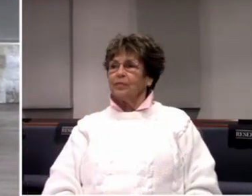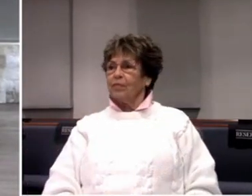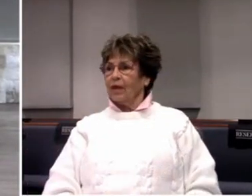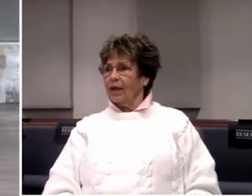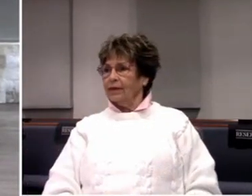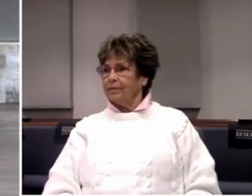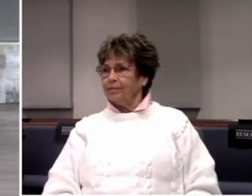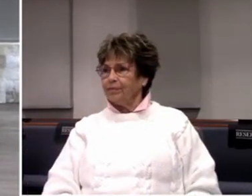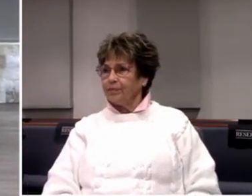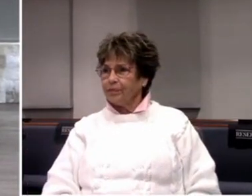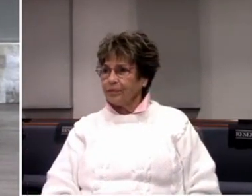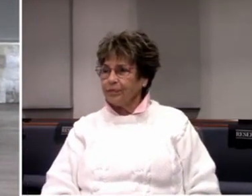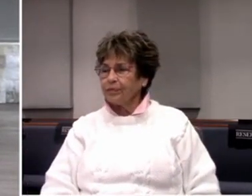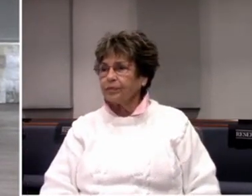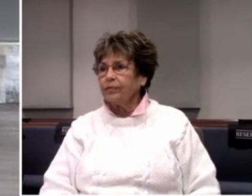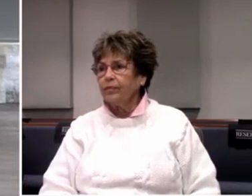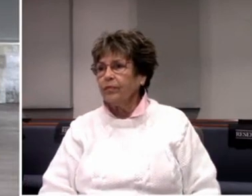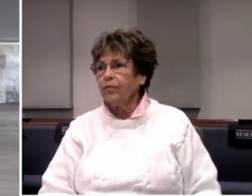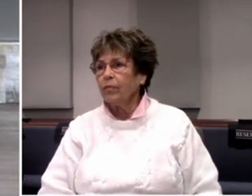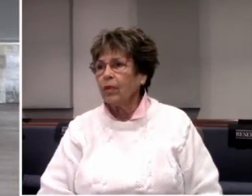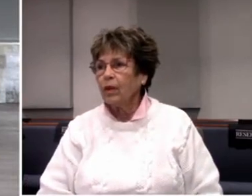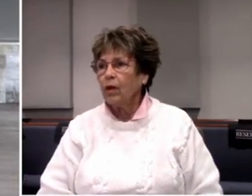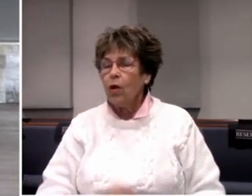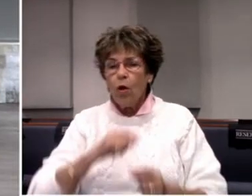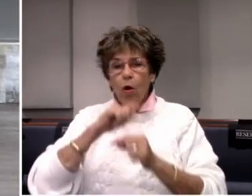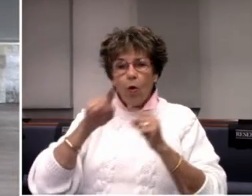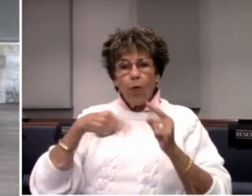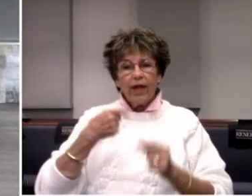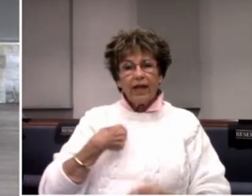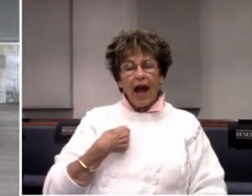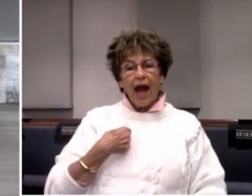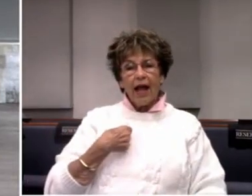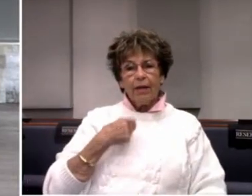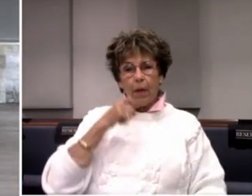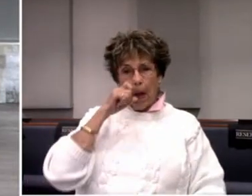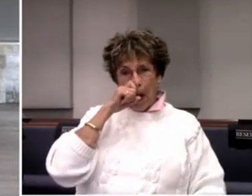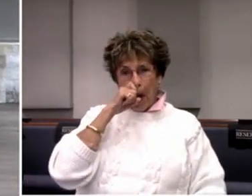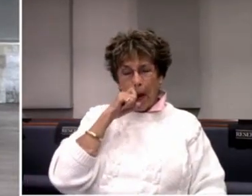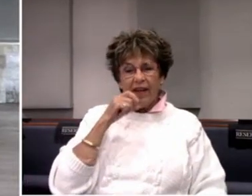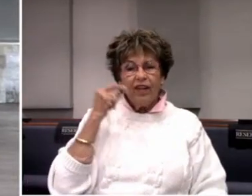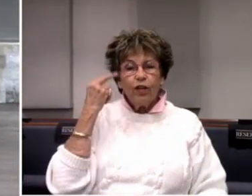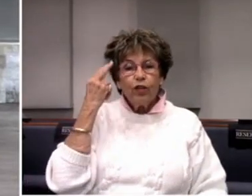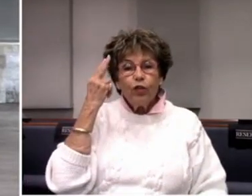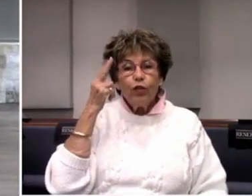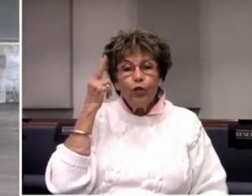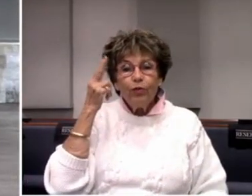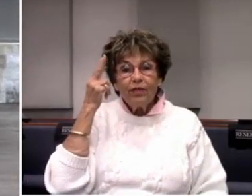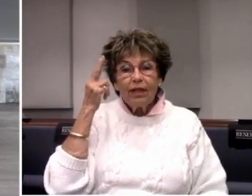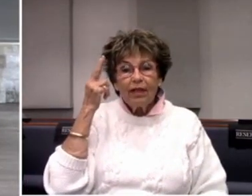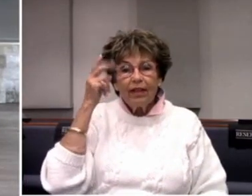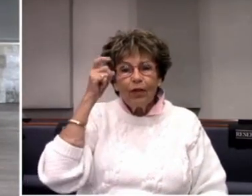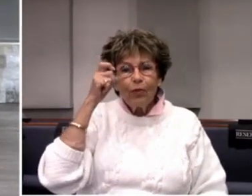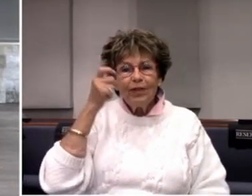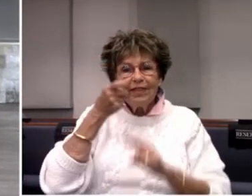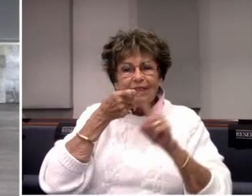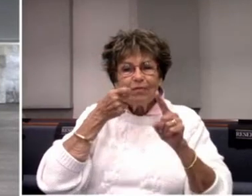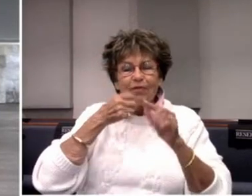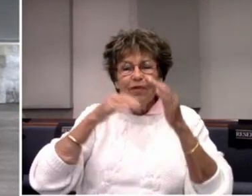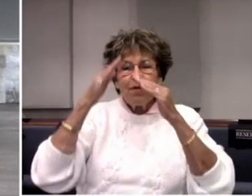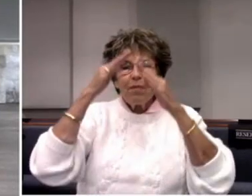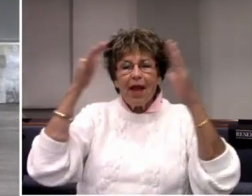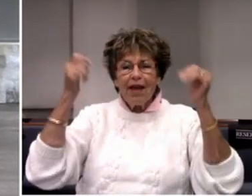So when I'm operating with the wisdom of heaven, I'm a peaceable man.